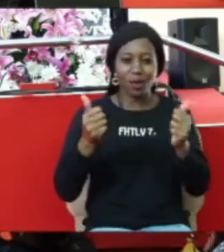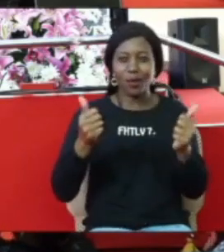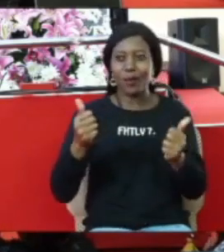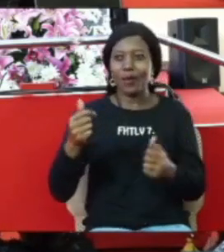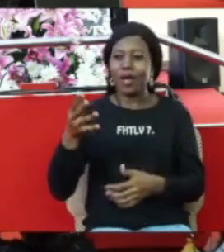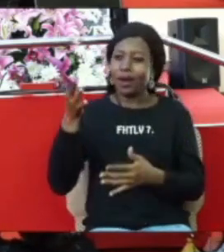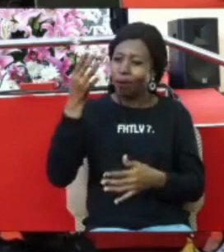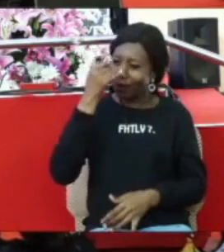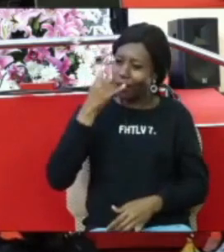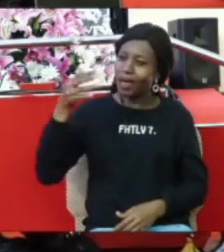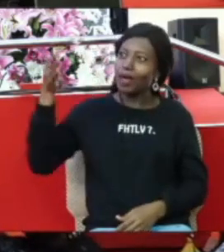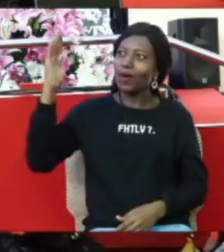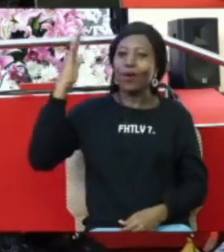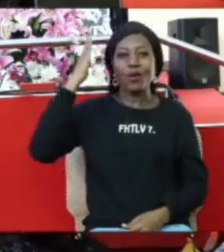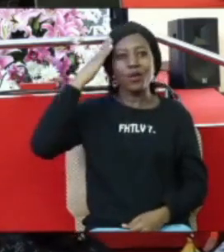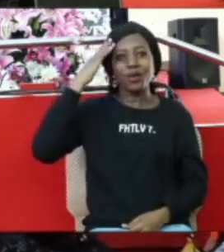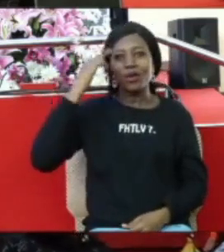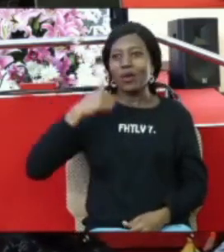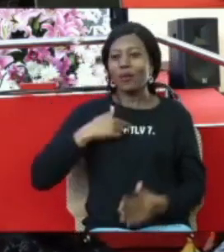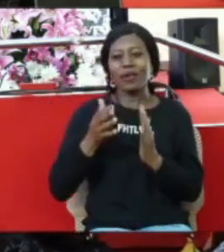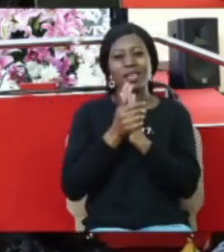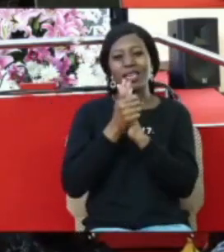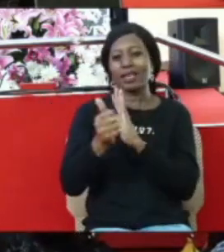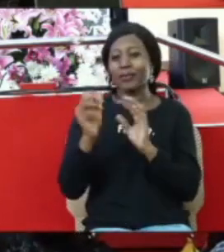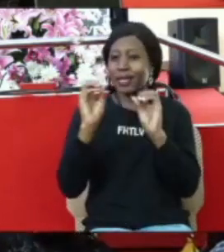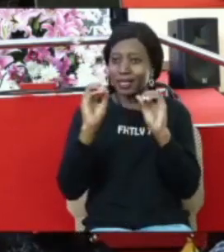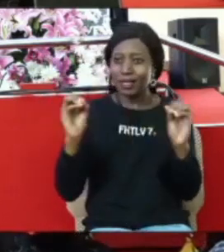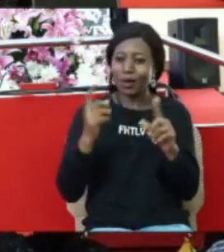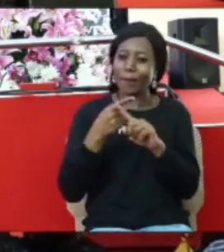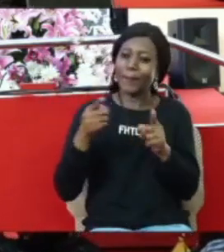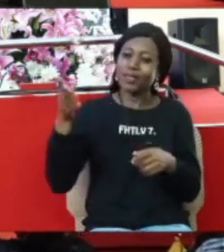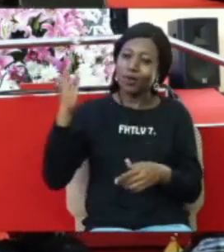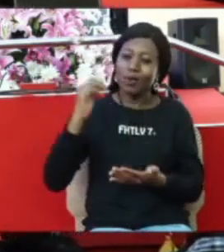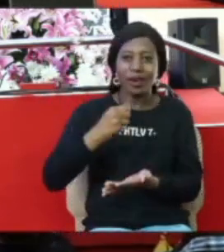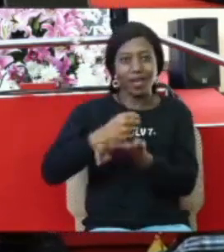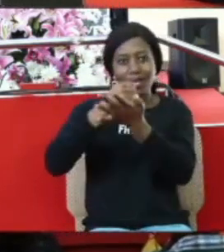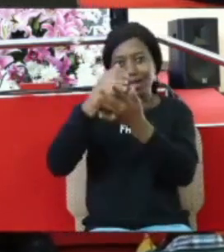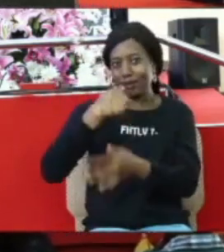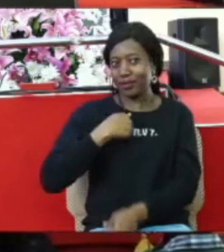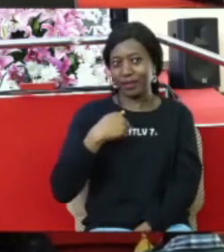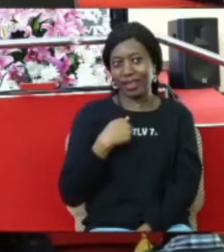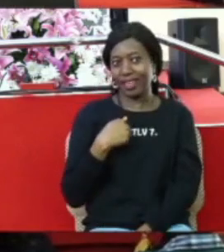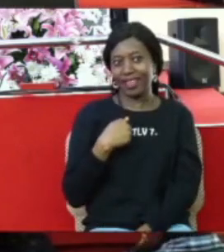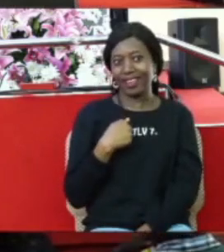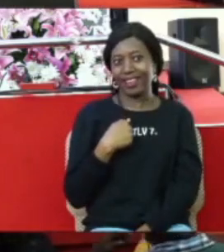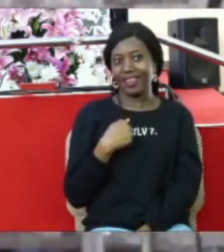technician. I'm saying faith. Oh my goodness. If God can only help you.